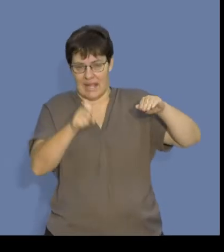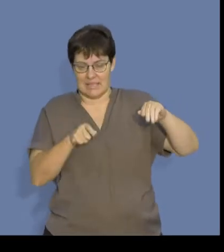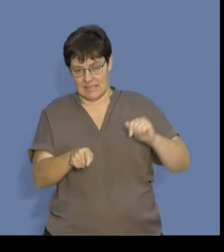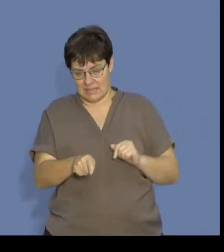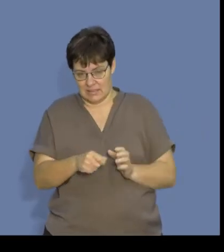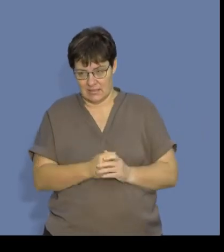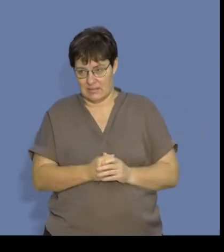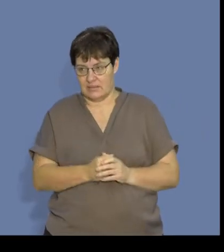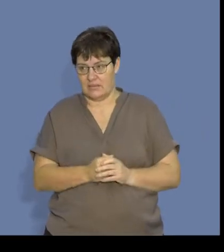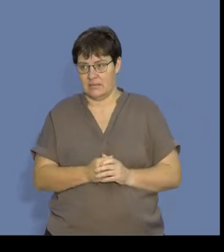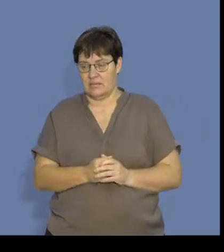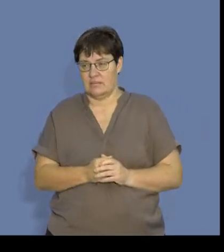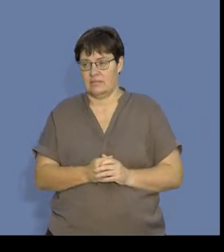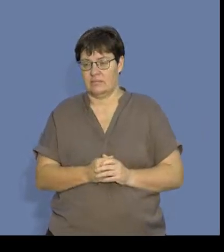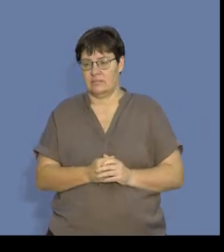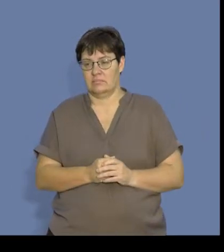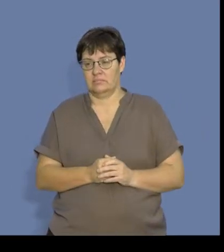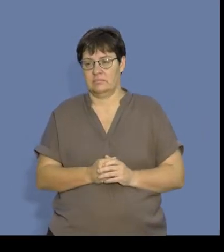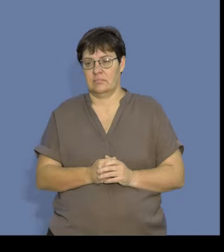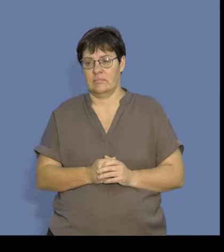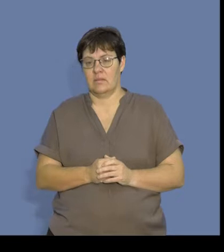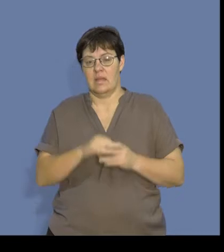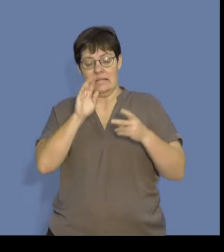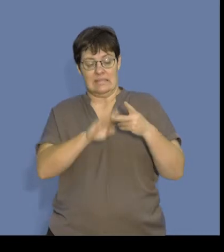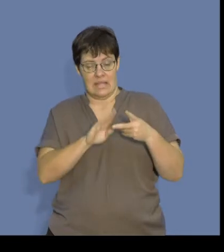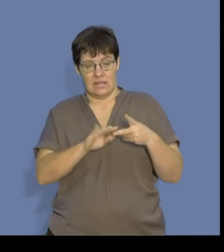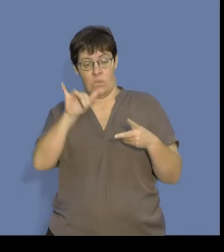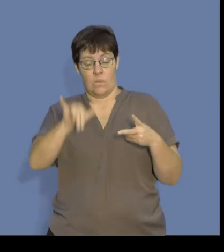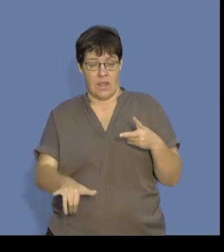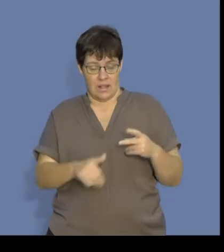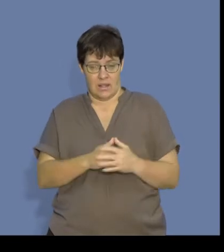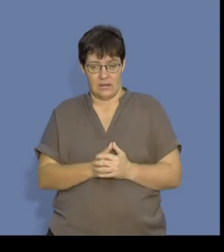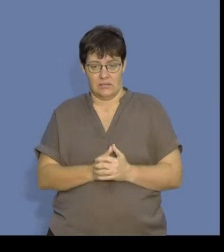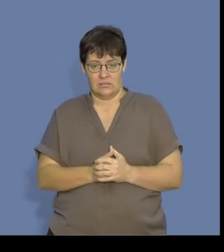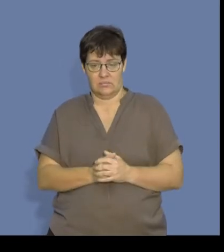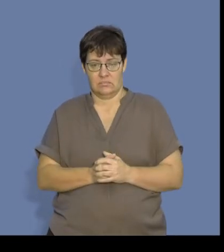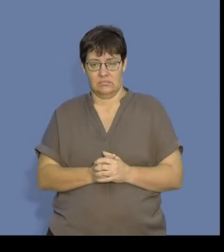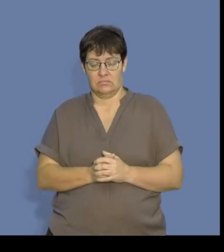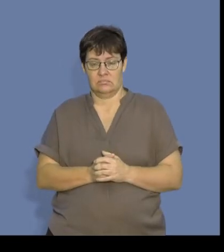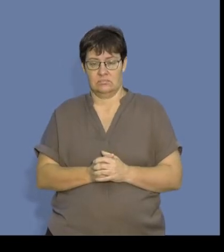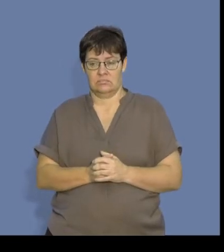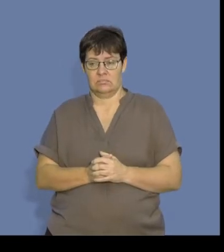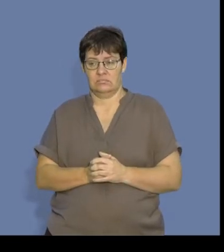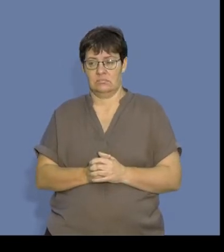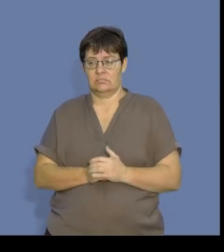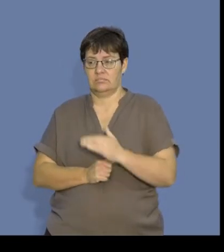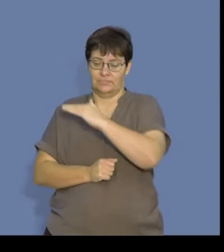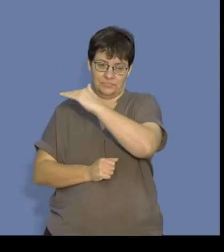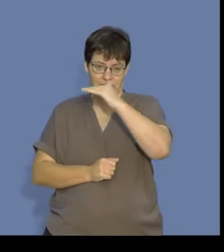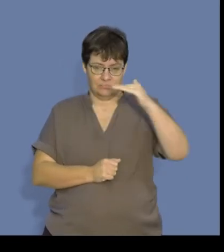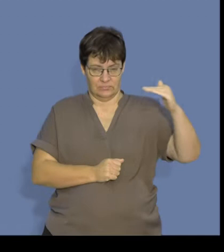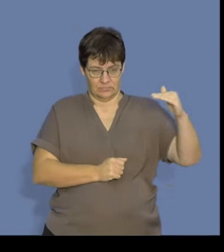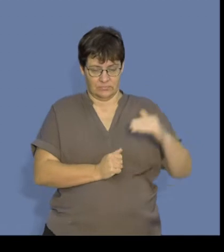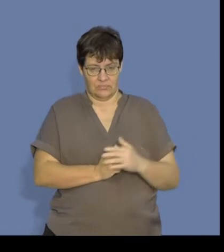it will be somewhere there. And then the second number, which is y, gives the point's